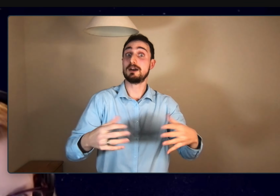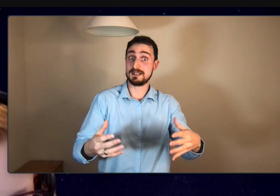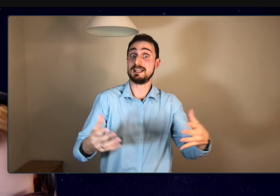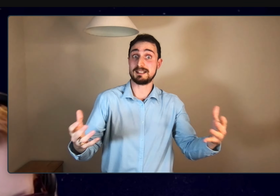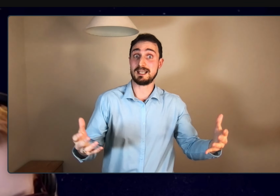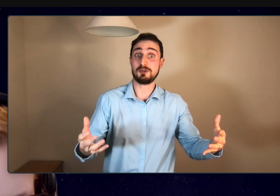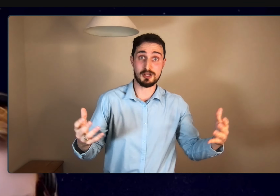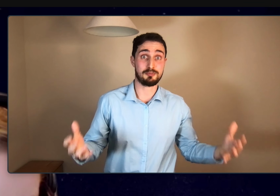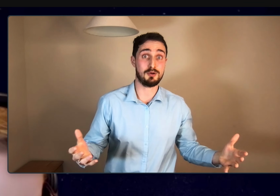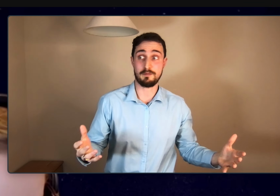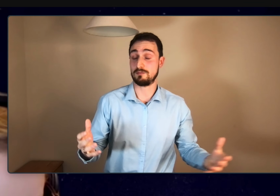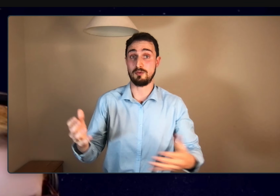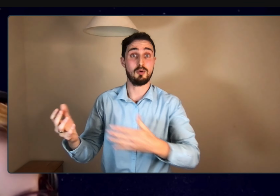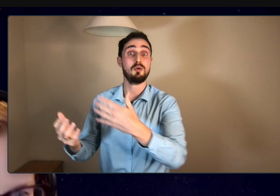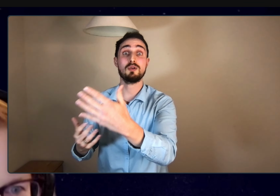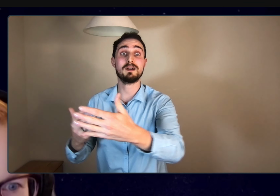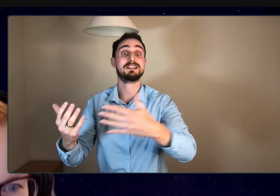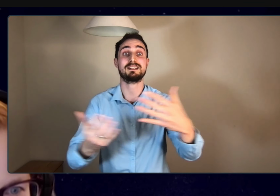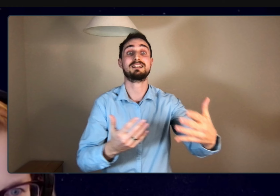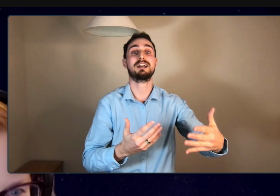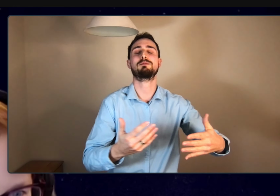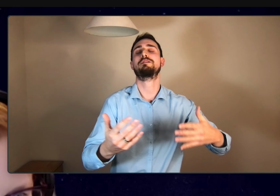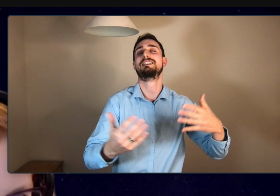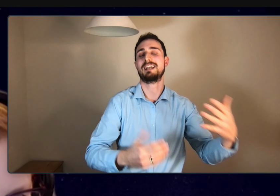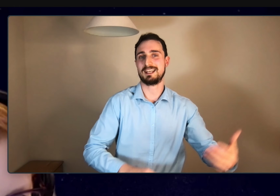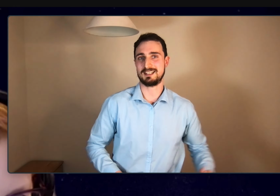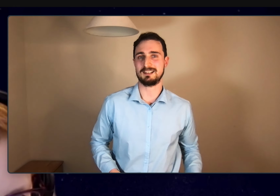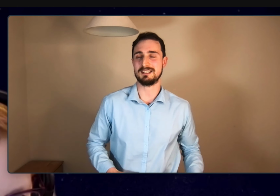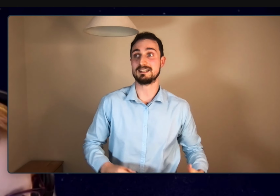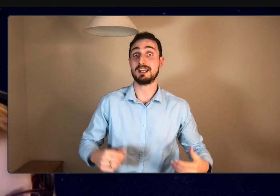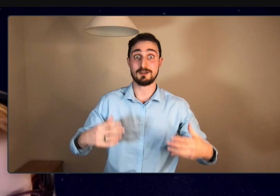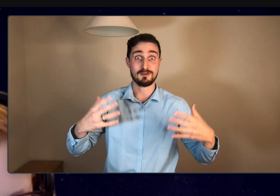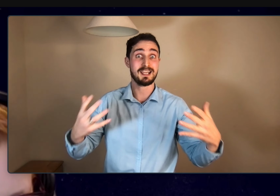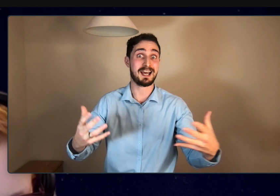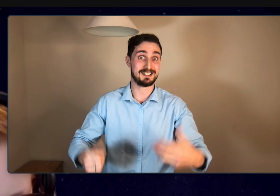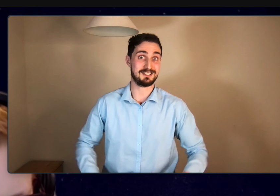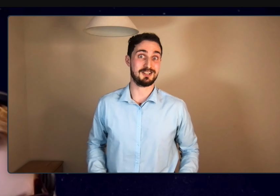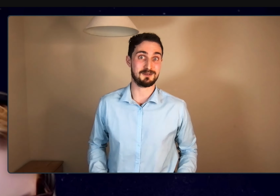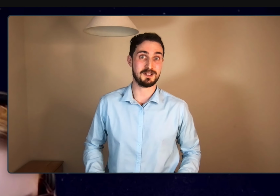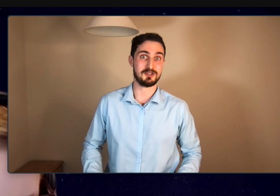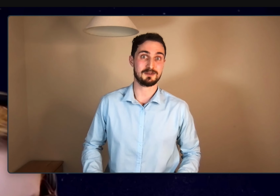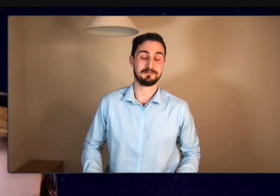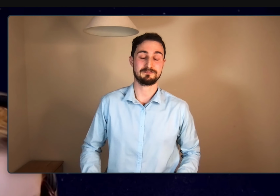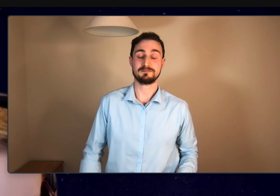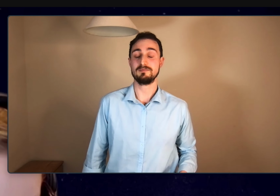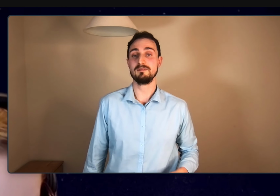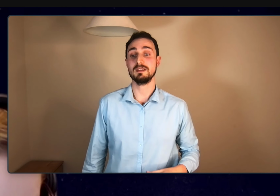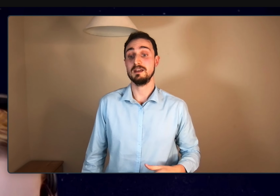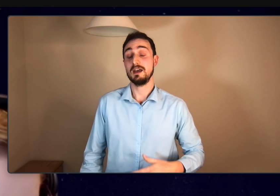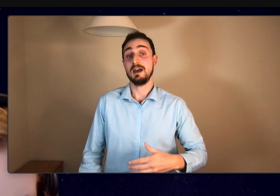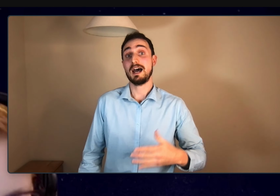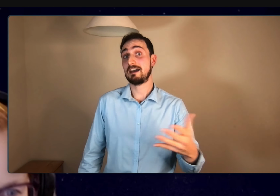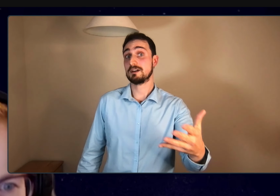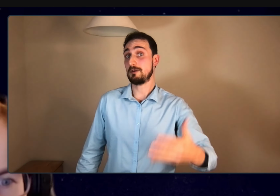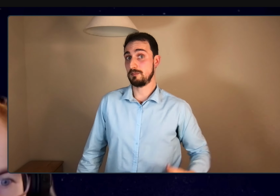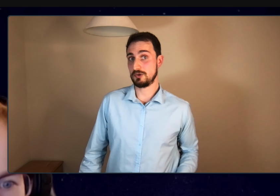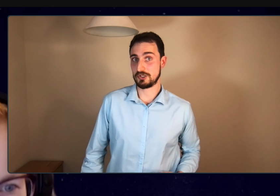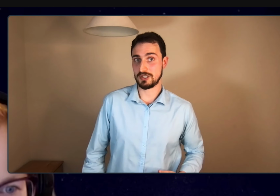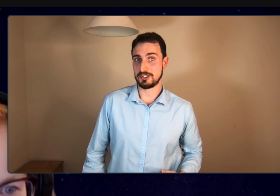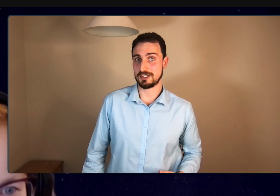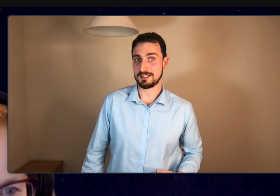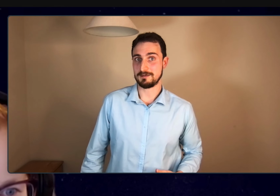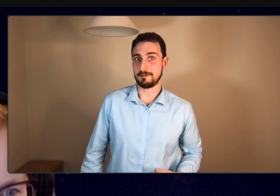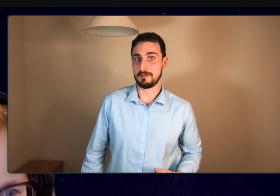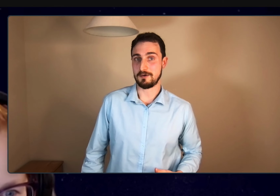But I feel that was the exception that proved the rule. All the rest of the slides were fantastically designed and really added to the speech. I have a couple